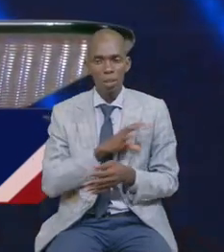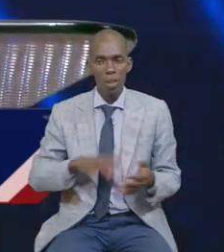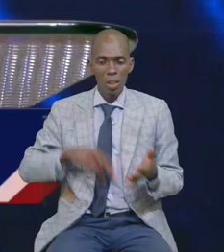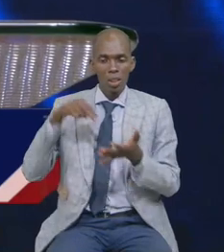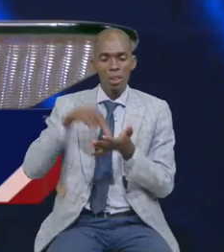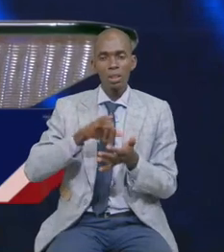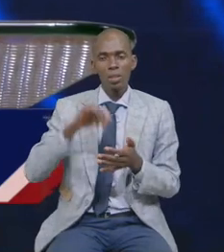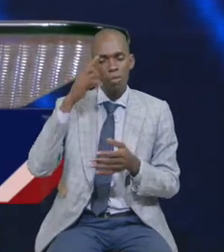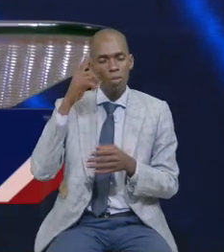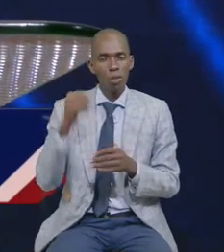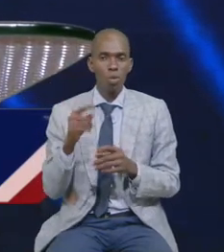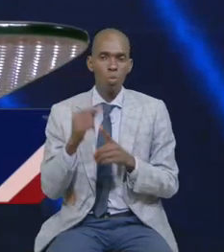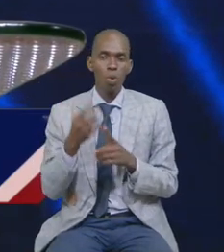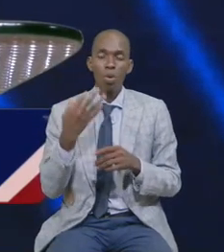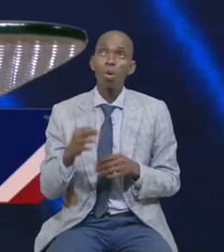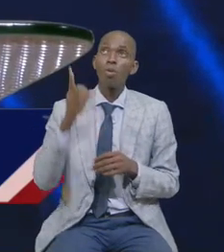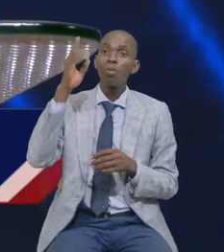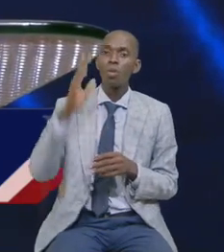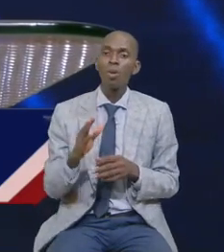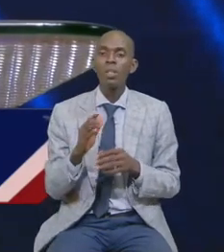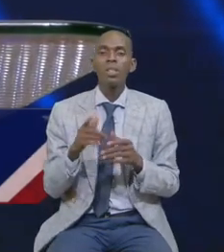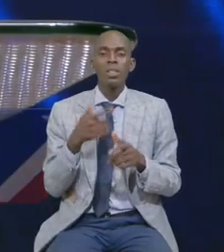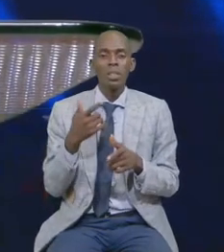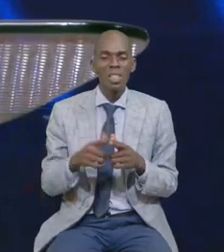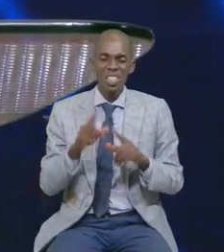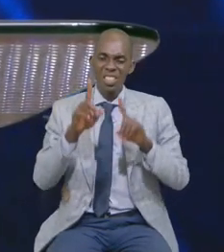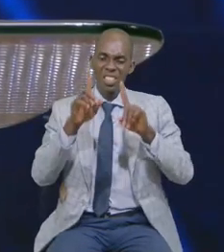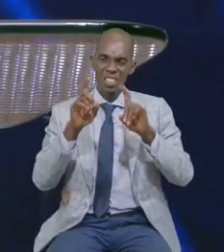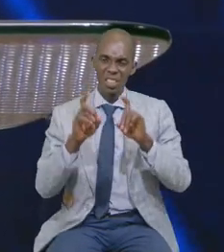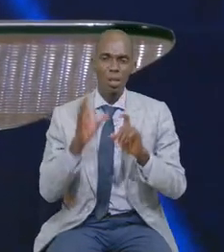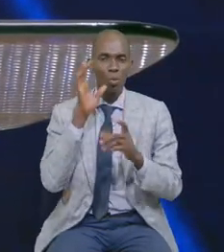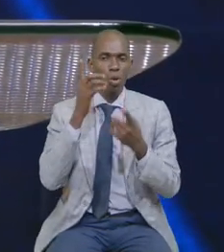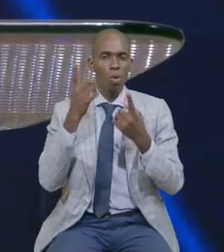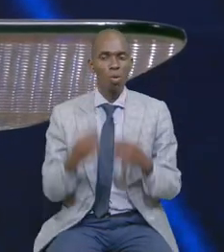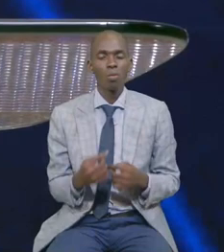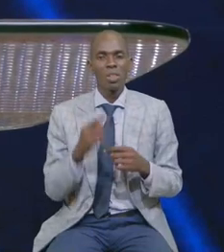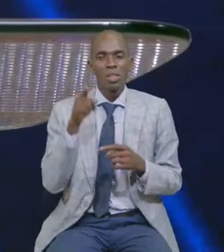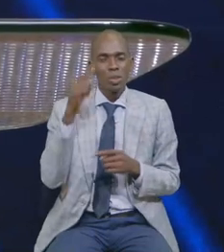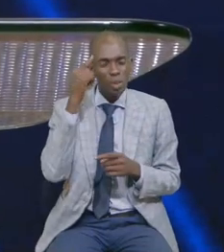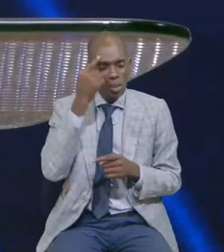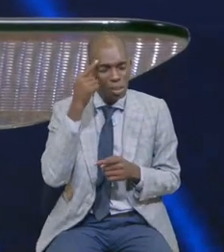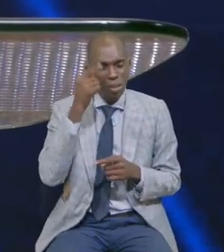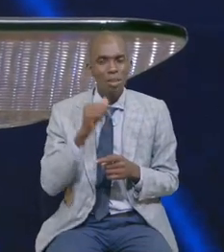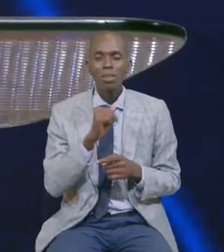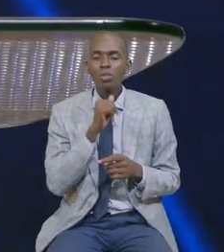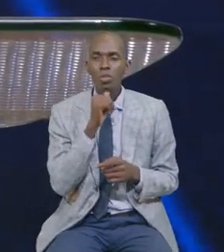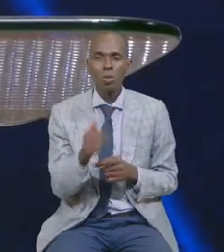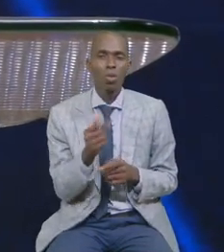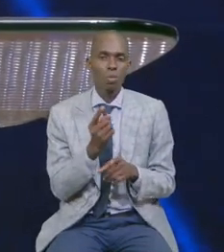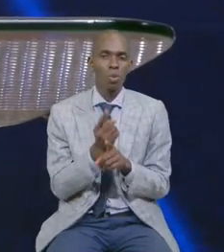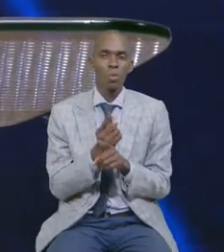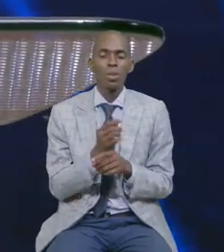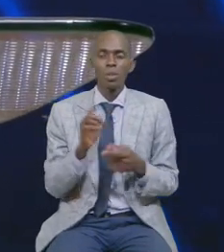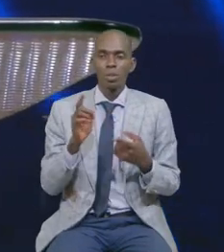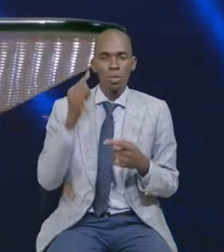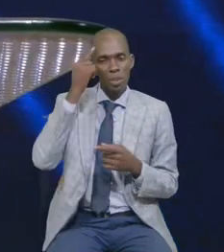the world and the will of God triumphs will come think it's not strange concerning the